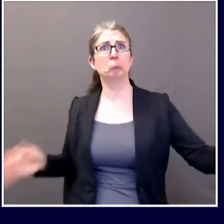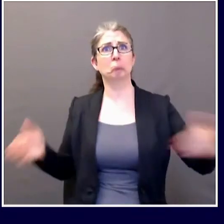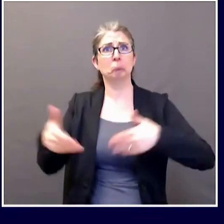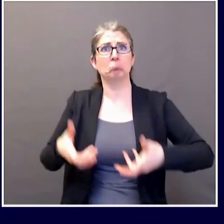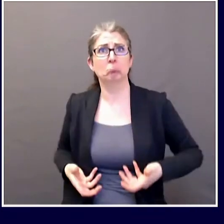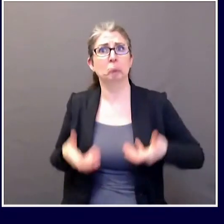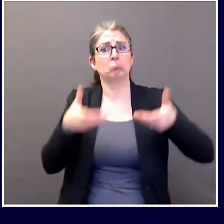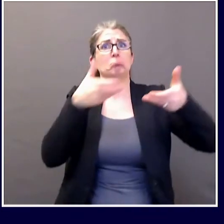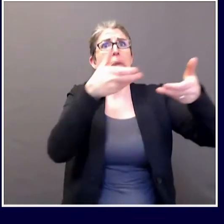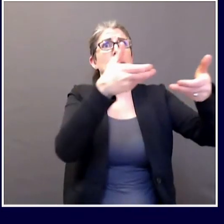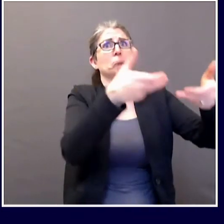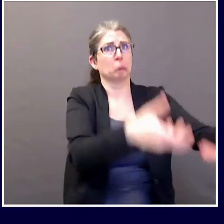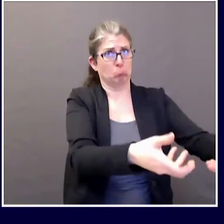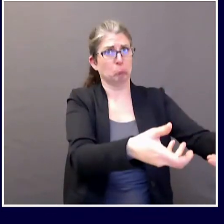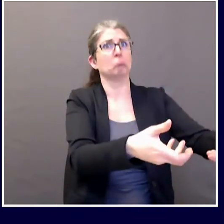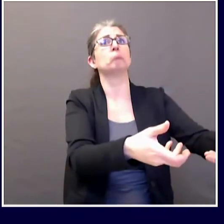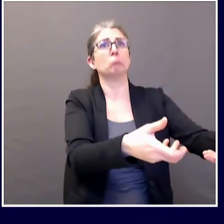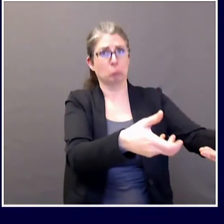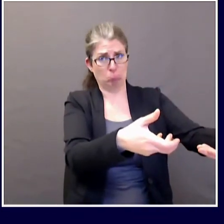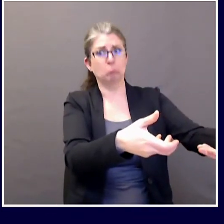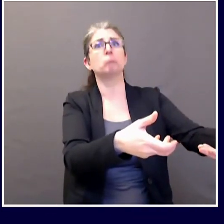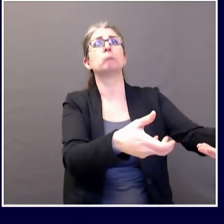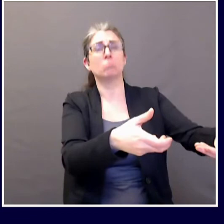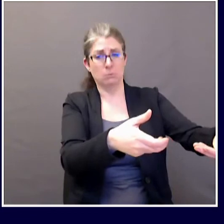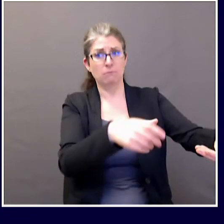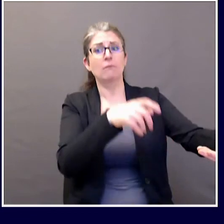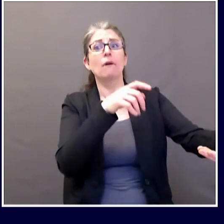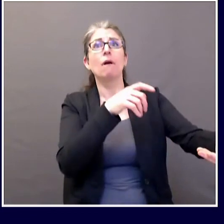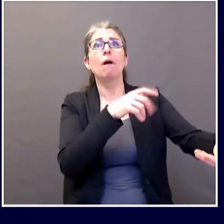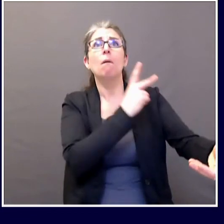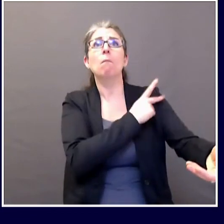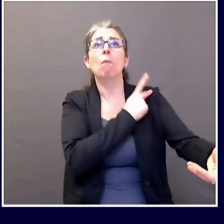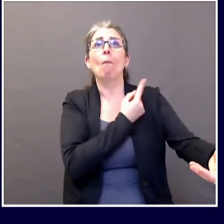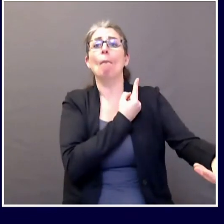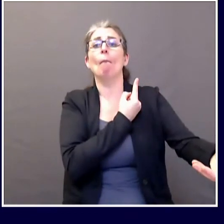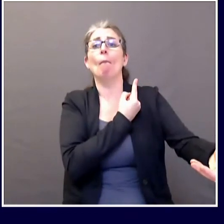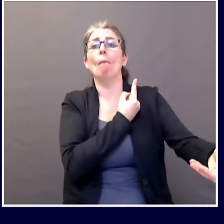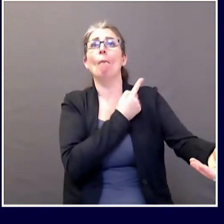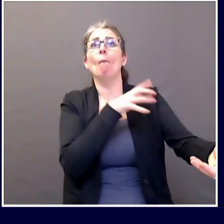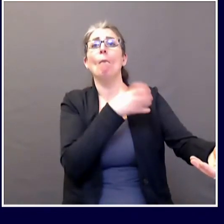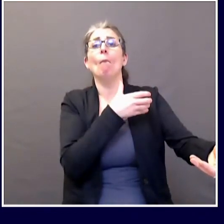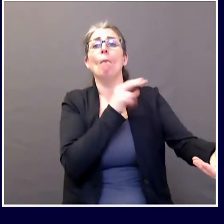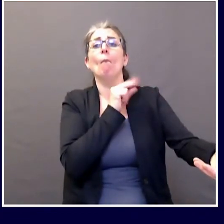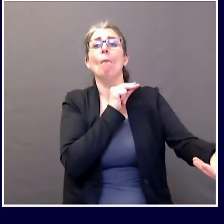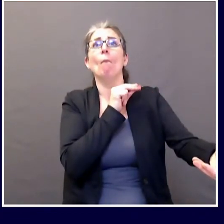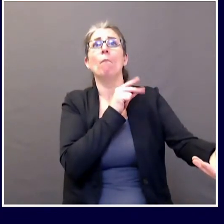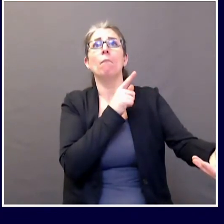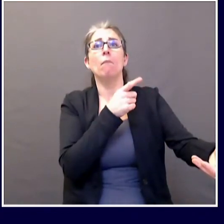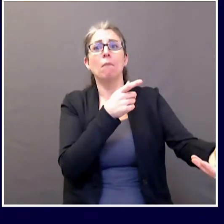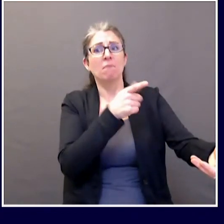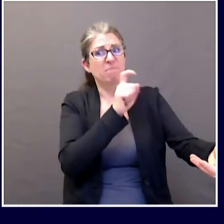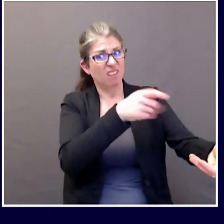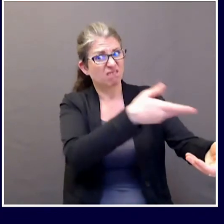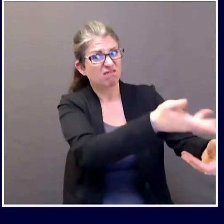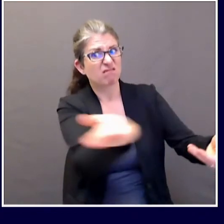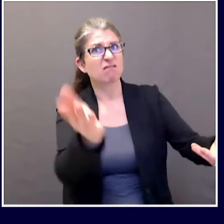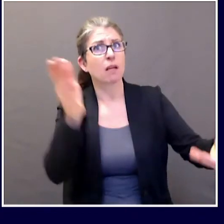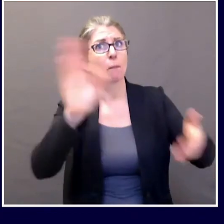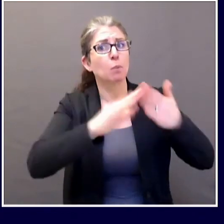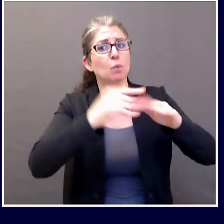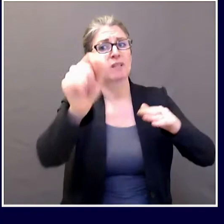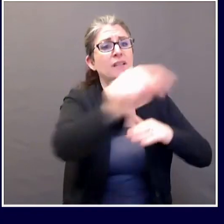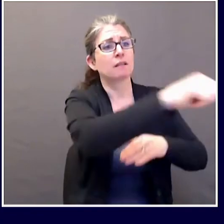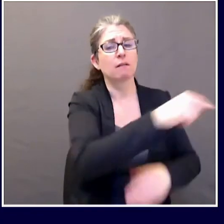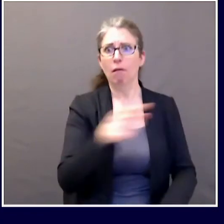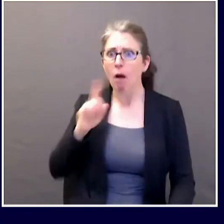sure that our scheduling platform is open, so on and so forth. But thus far, what we've heard from folks is, sure, we can make that